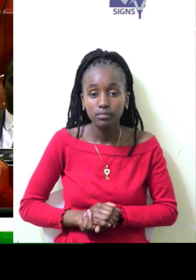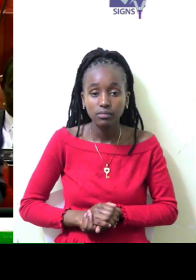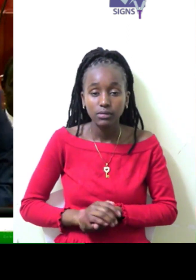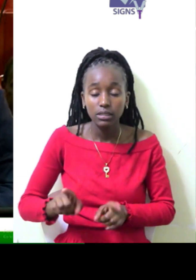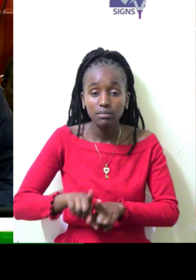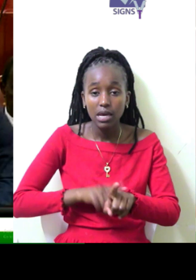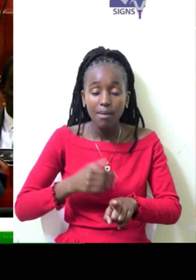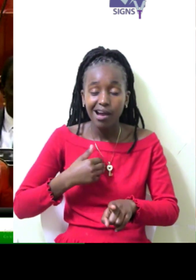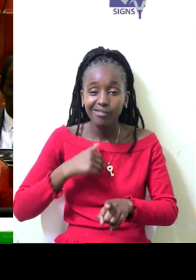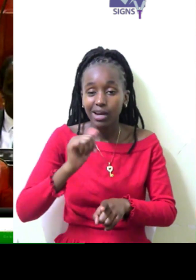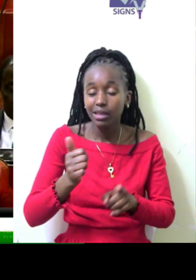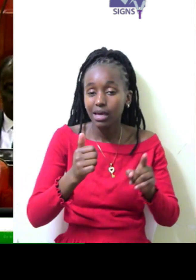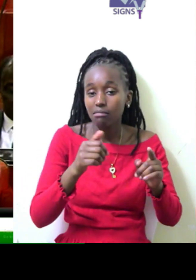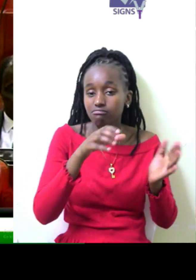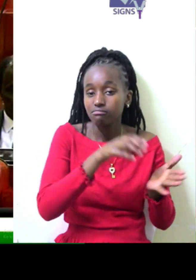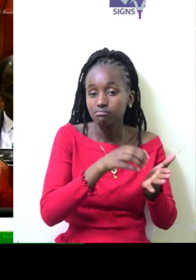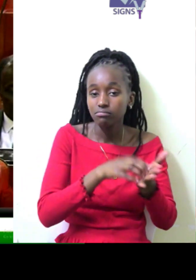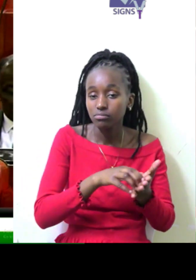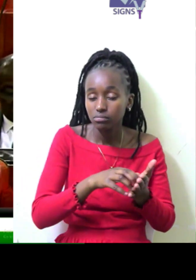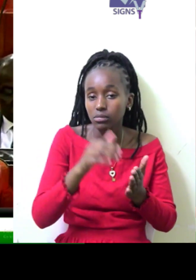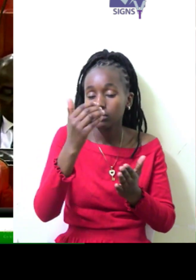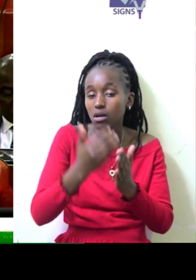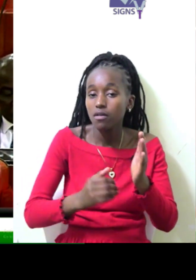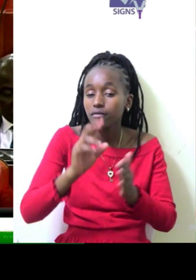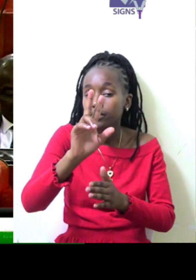issue in clause 51. And I'm saying